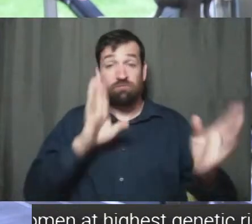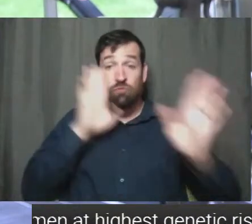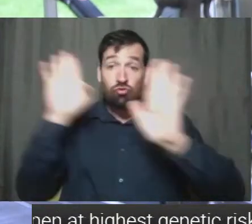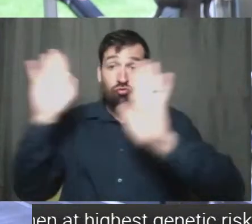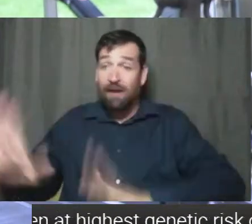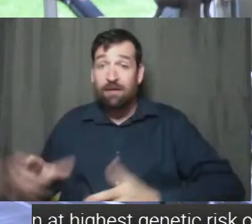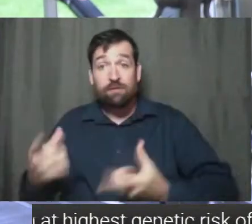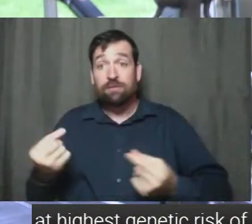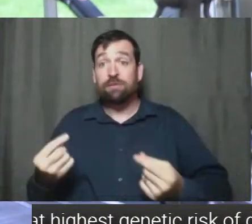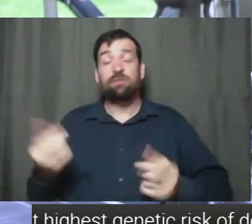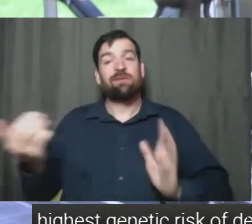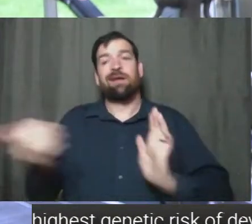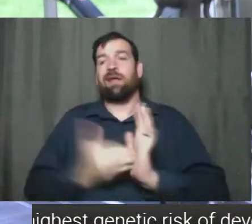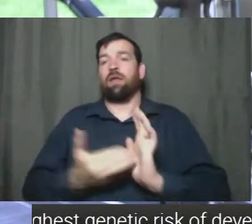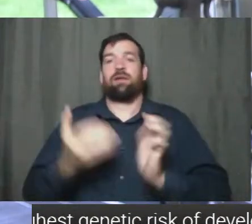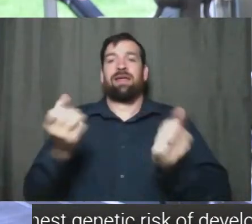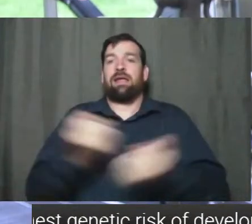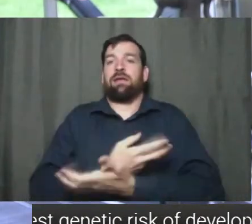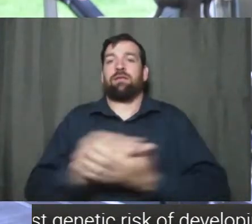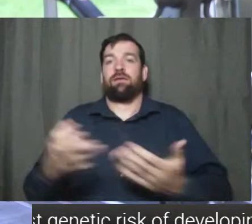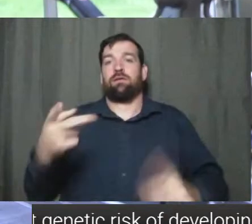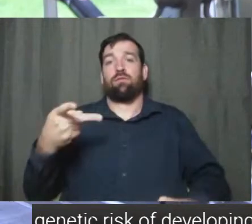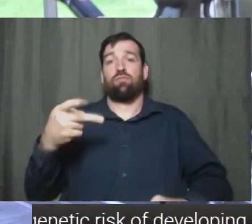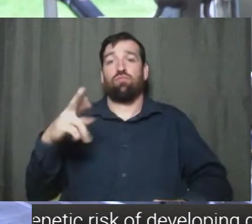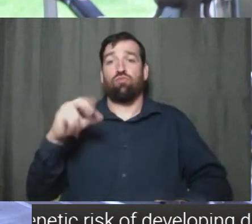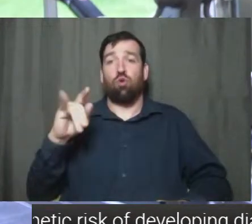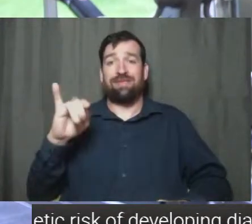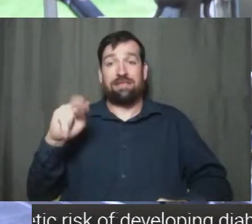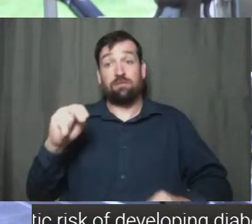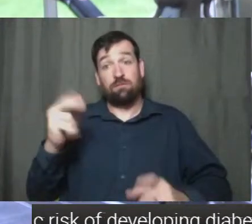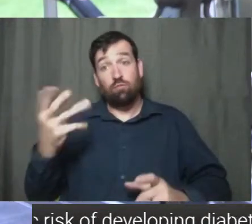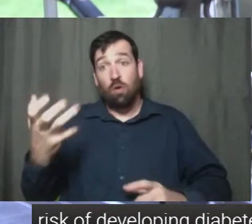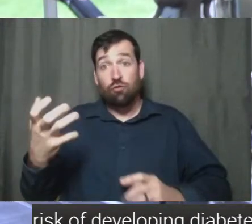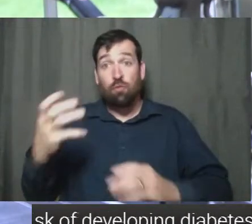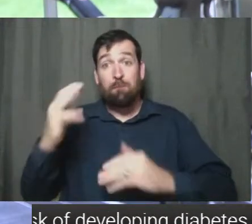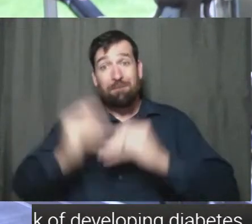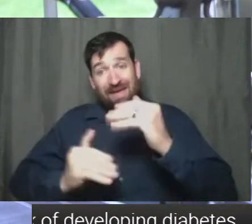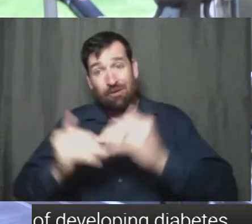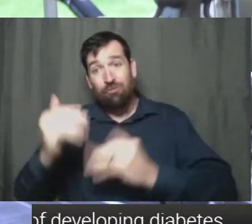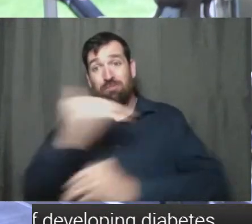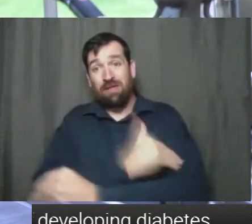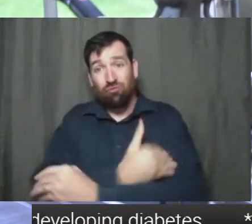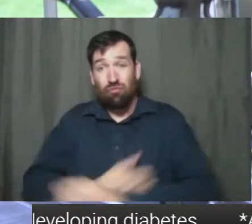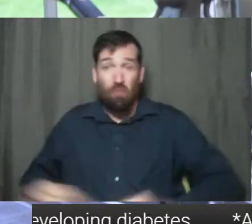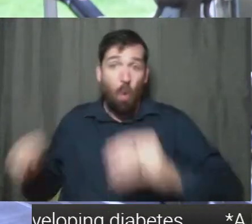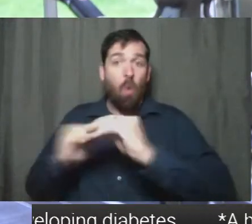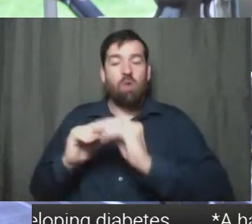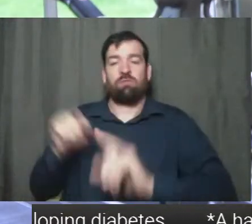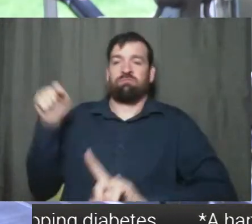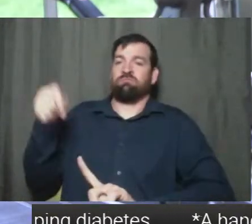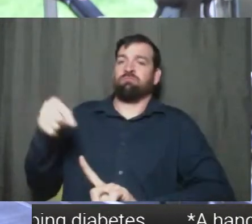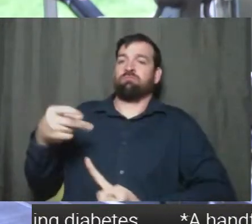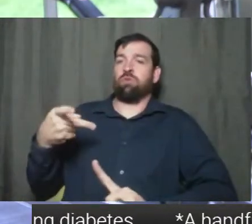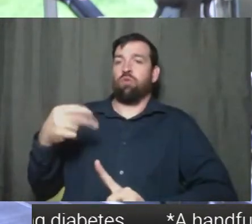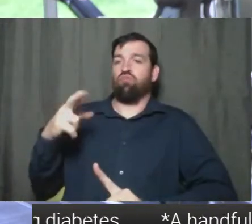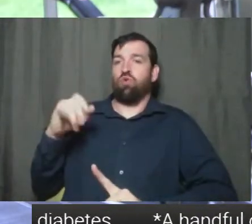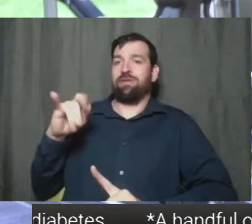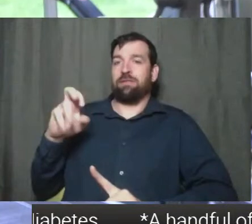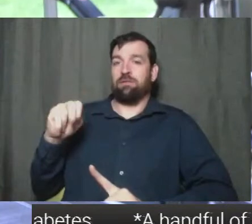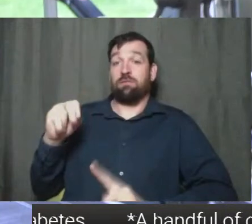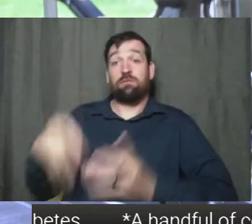with protein, especially if you're trying to build muscle, is going to be a great thing to do. So if you add peanut